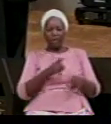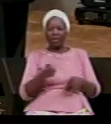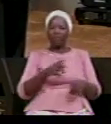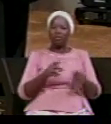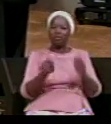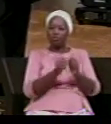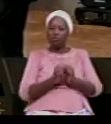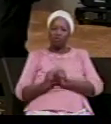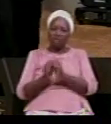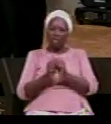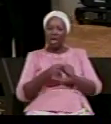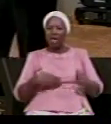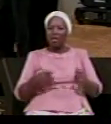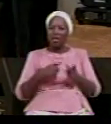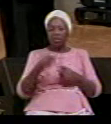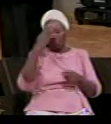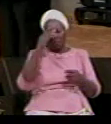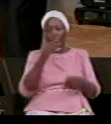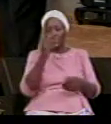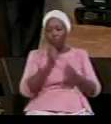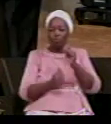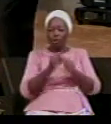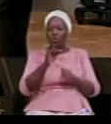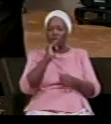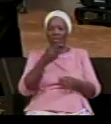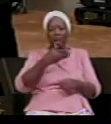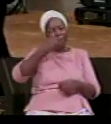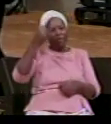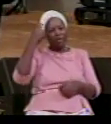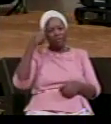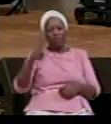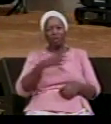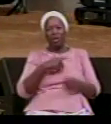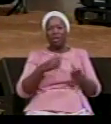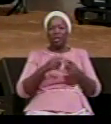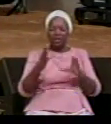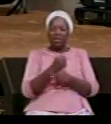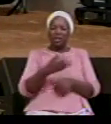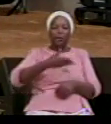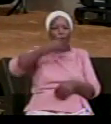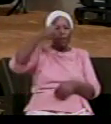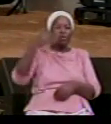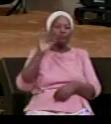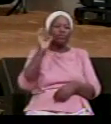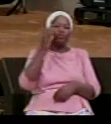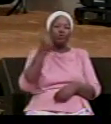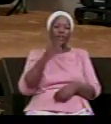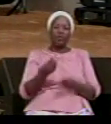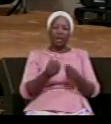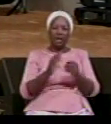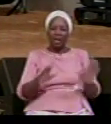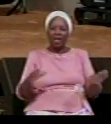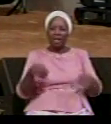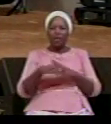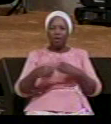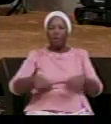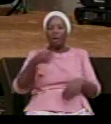the best for me. And he says, take the best of the fruits of the land in your vessel and